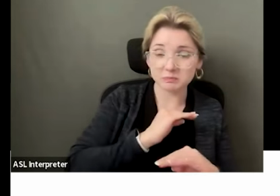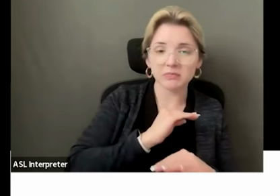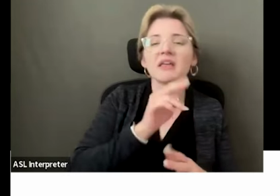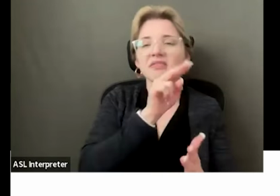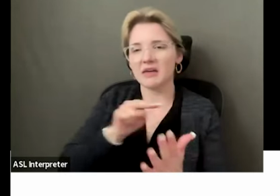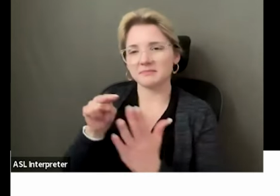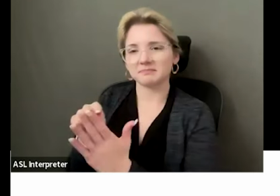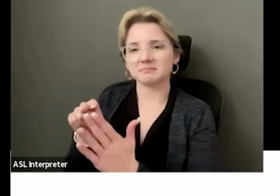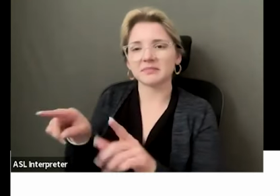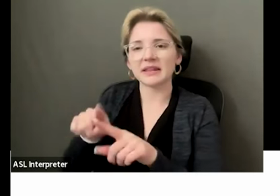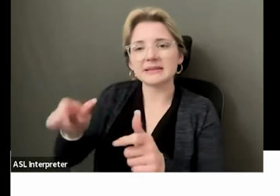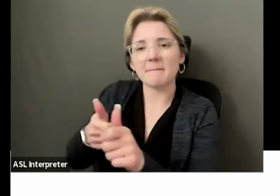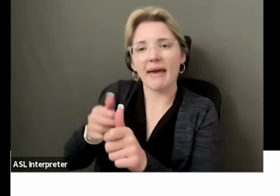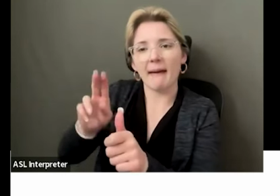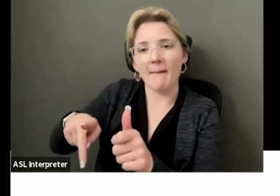Next slide, please.